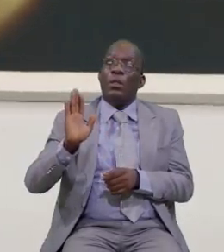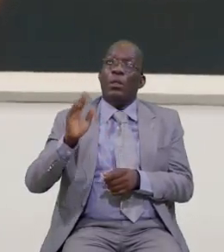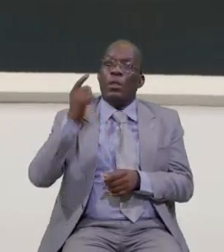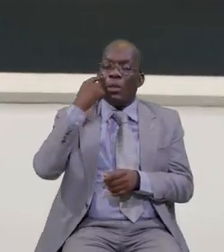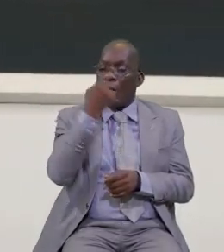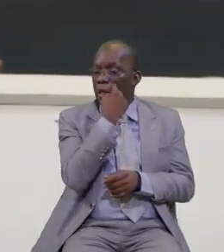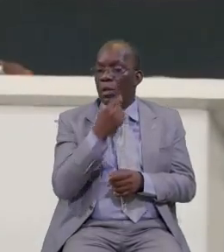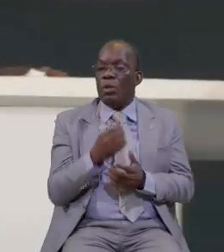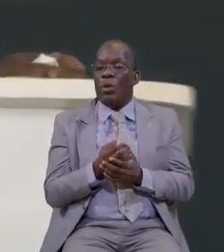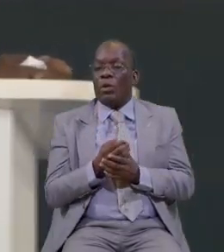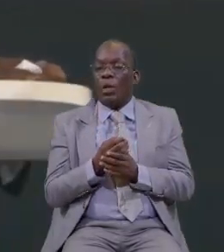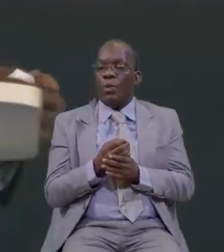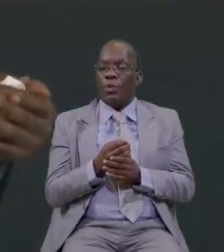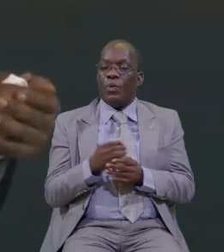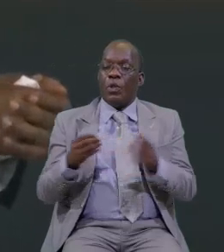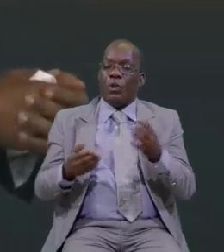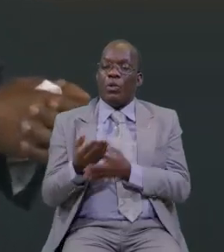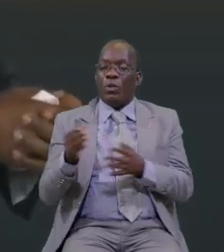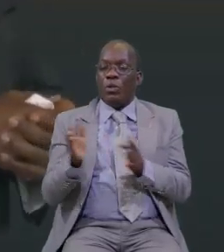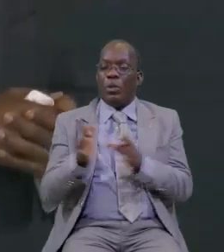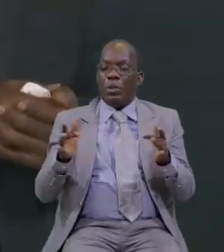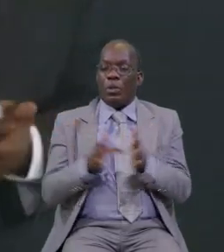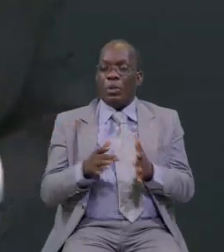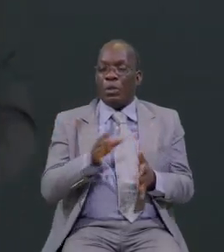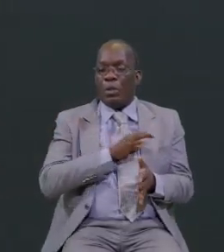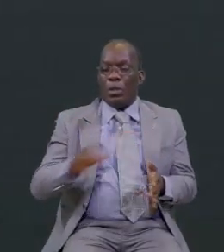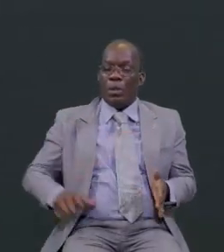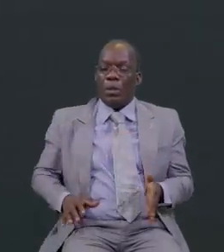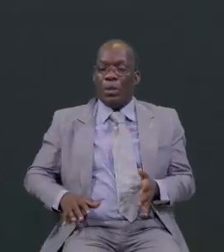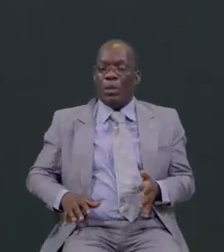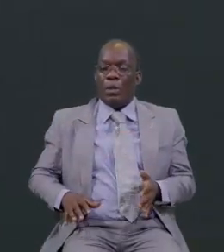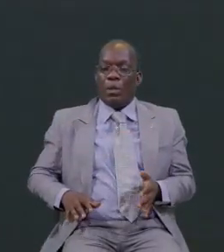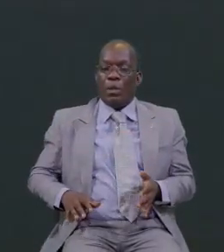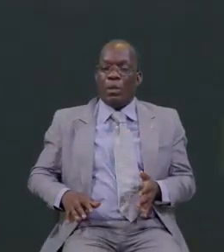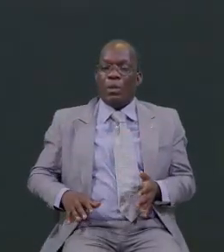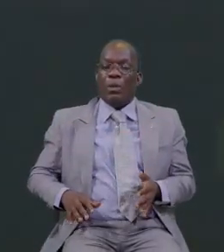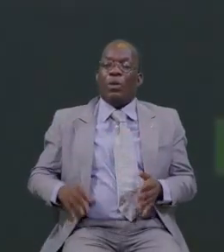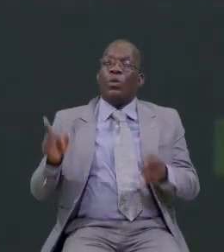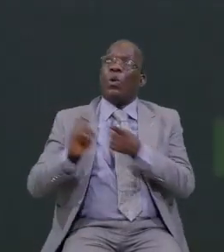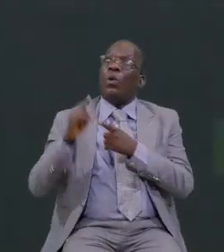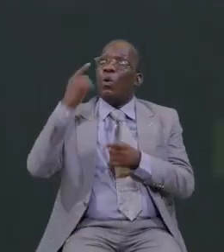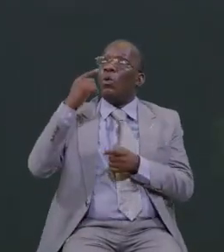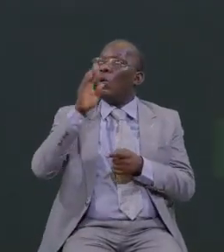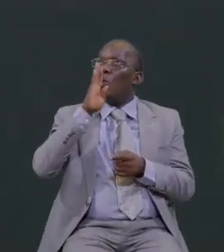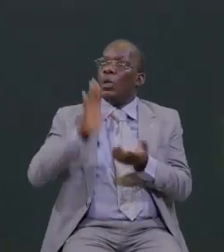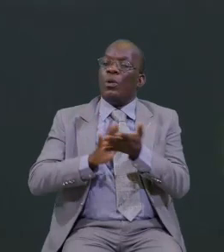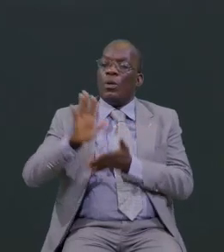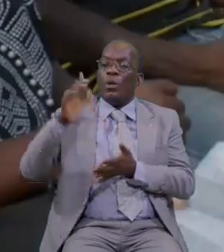Jesus Christ, to whom be glory forever